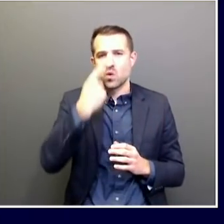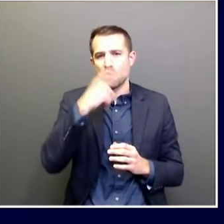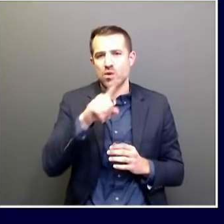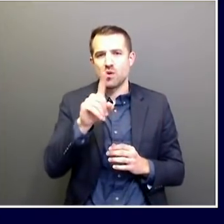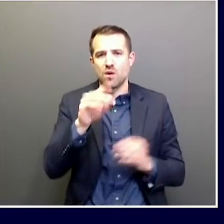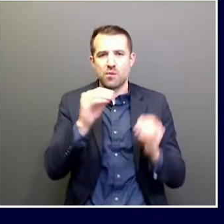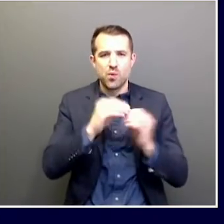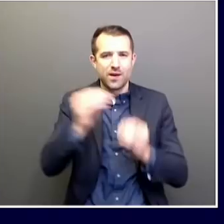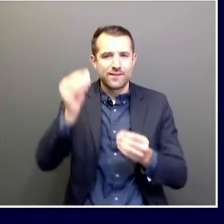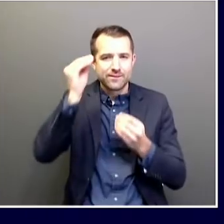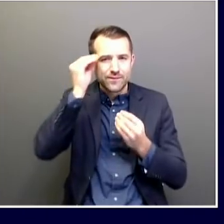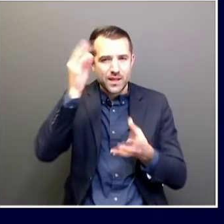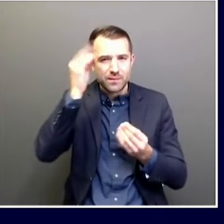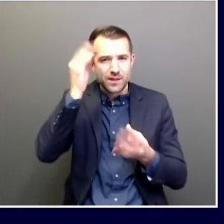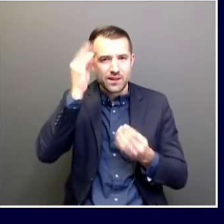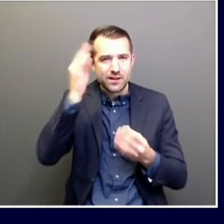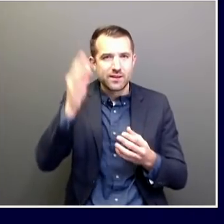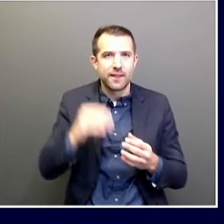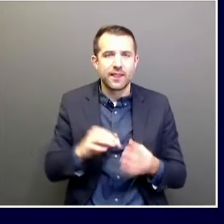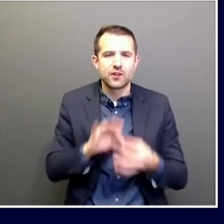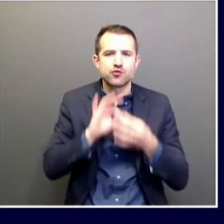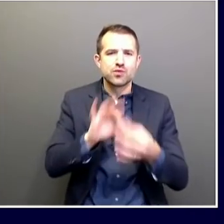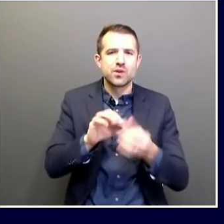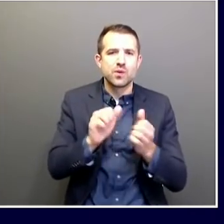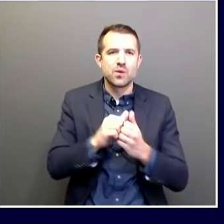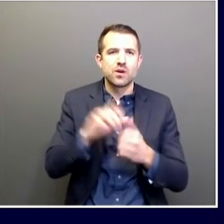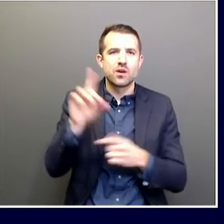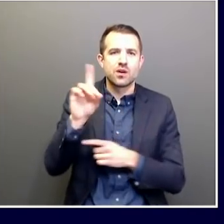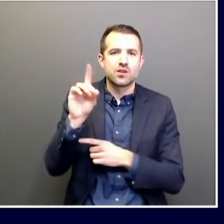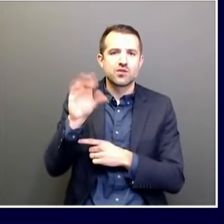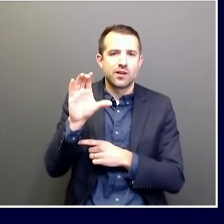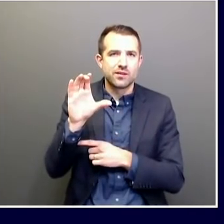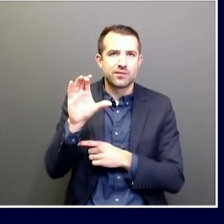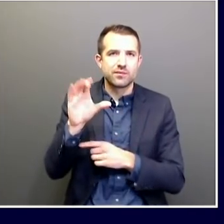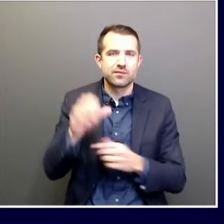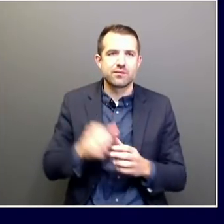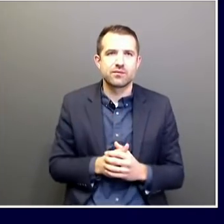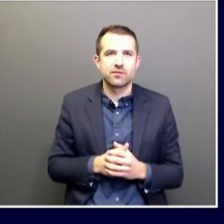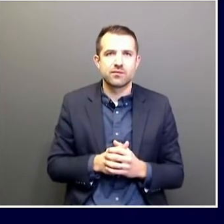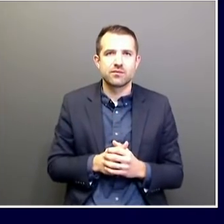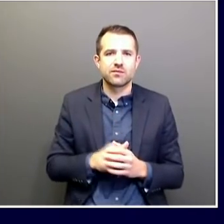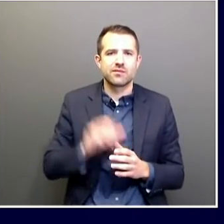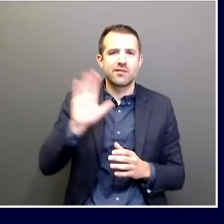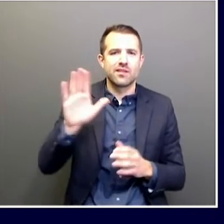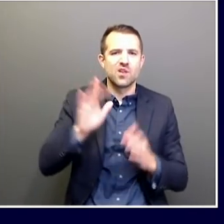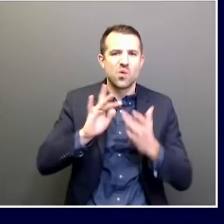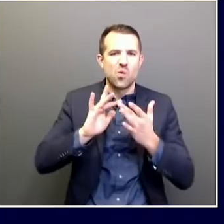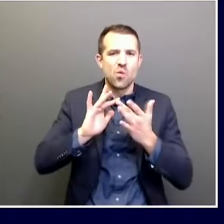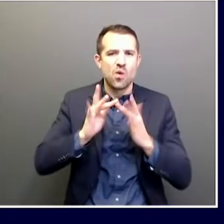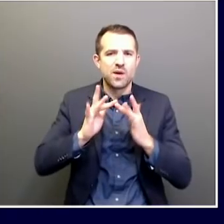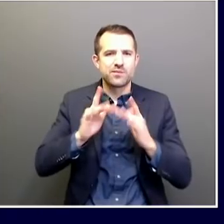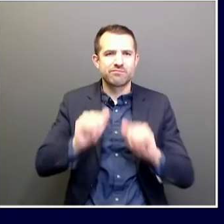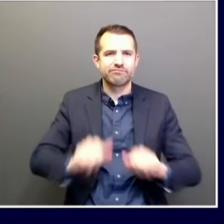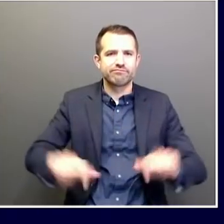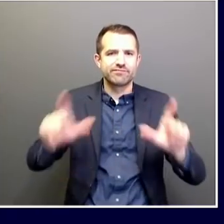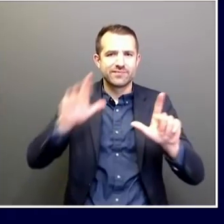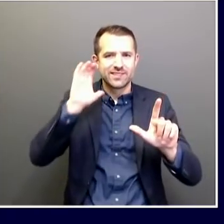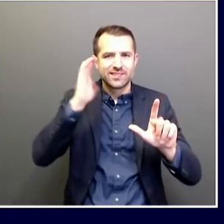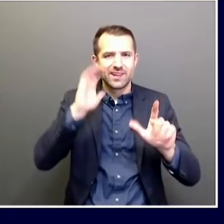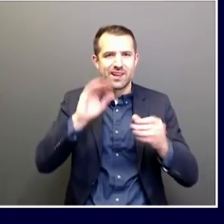going on in the Department of Corrections. Just looking on their dashboard, it seems like there seemed to be an uptick in